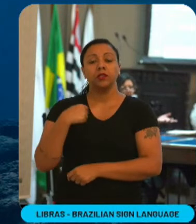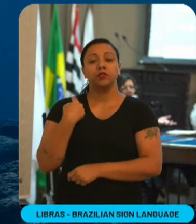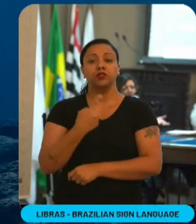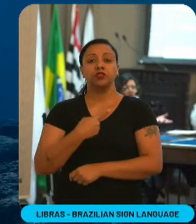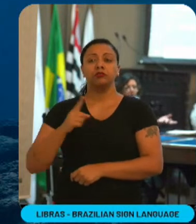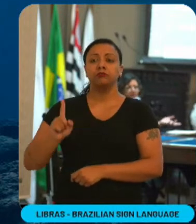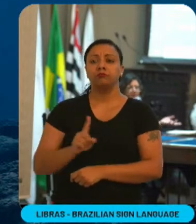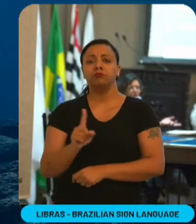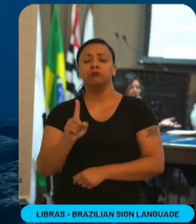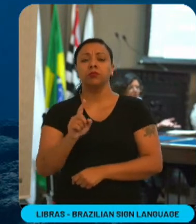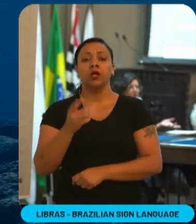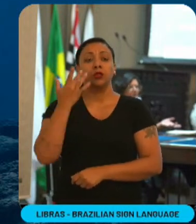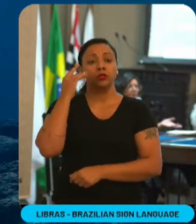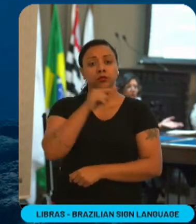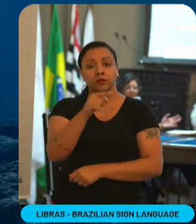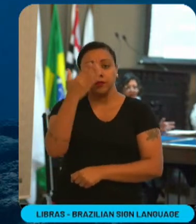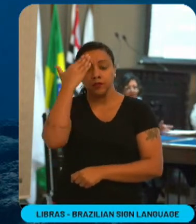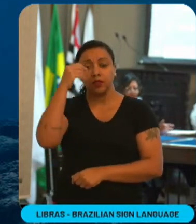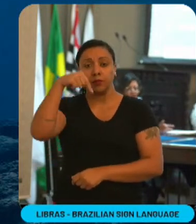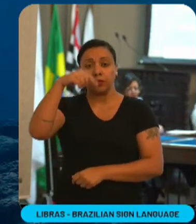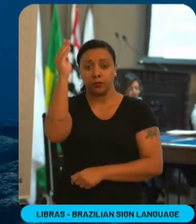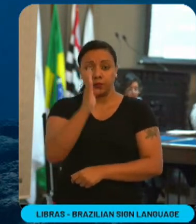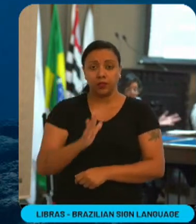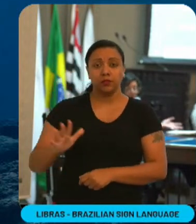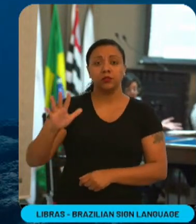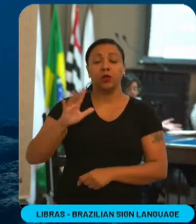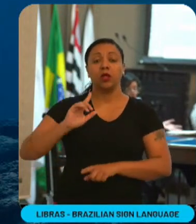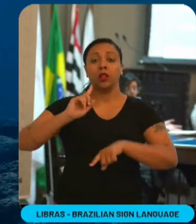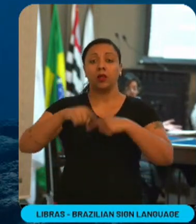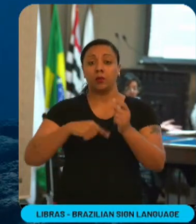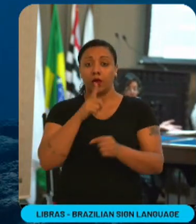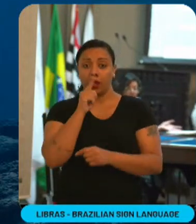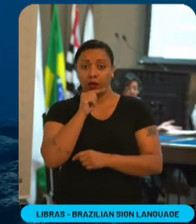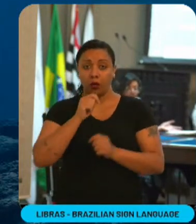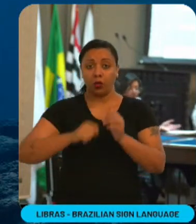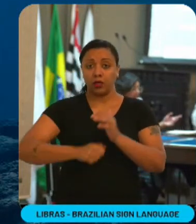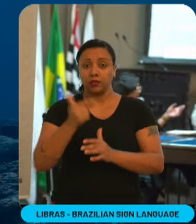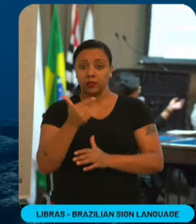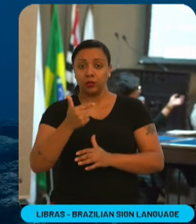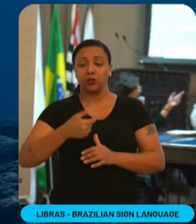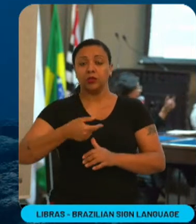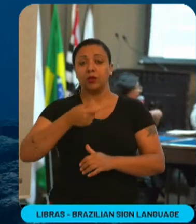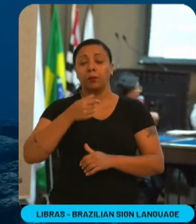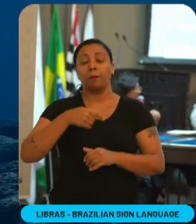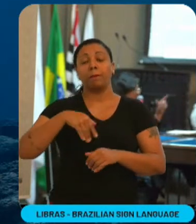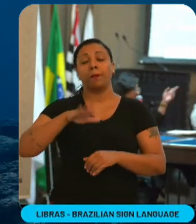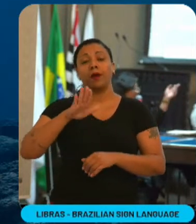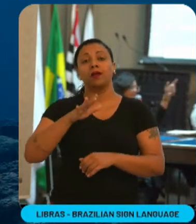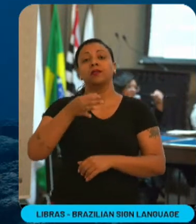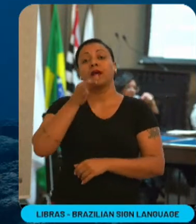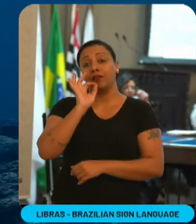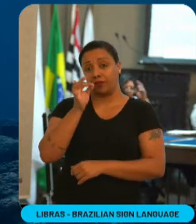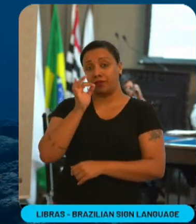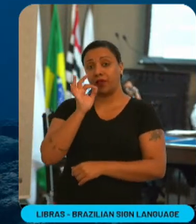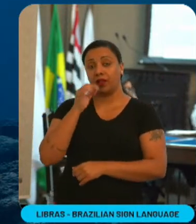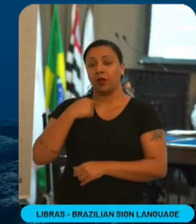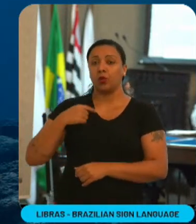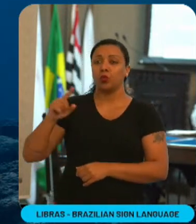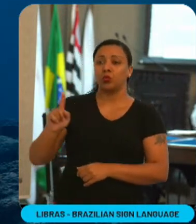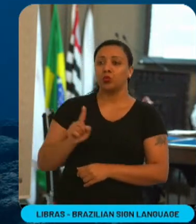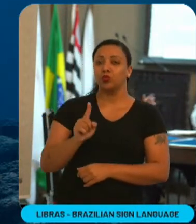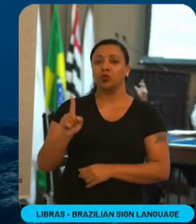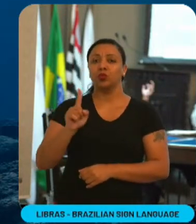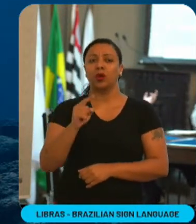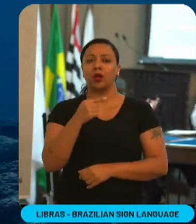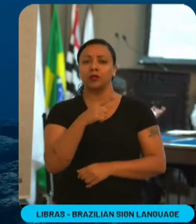blue economy. I don't know if you know that Brazil, after here in Brazil, after the